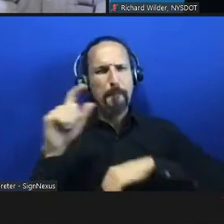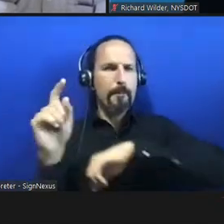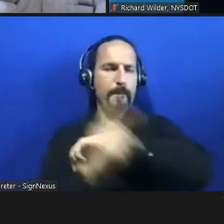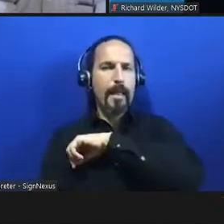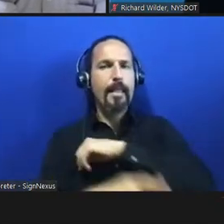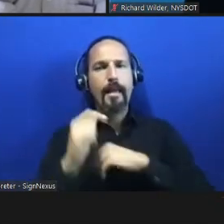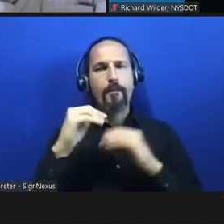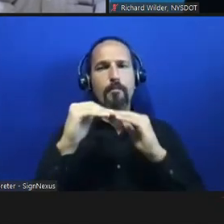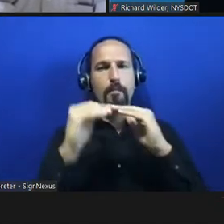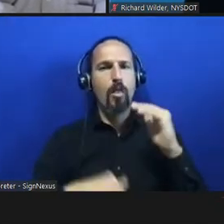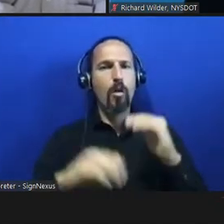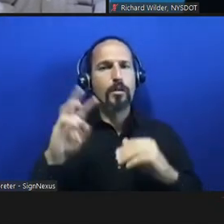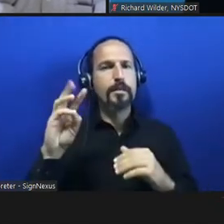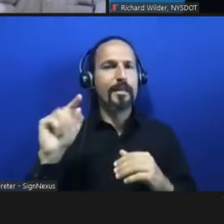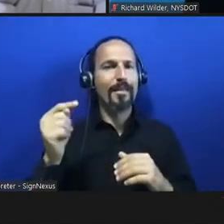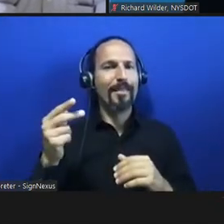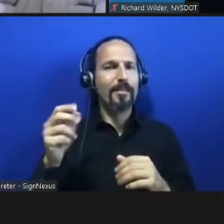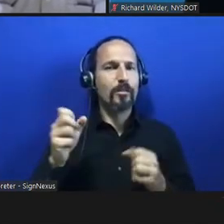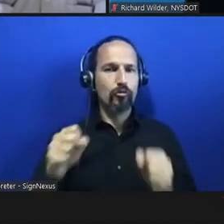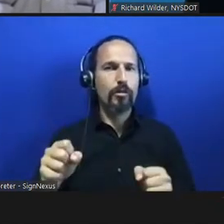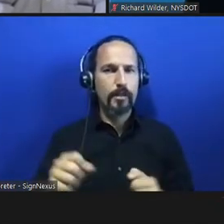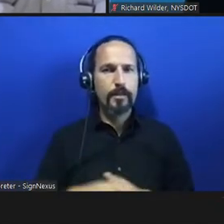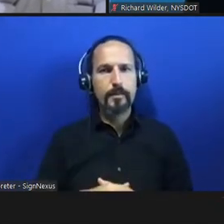below 60th Street